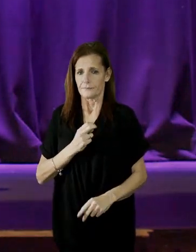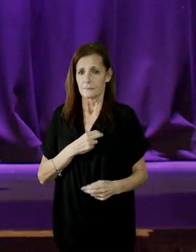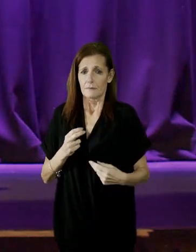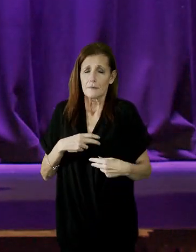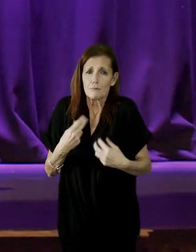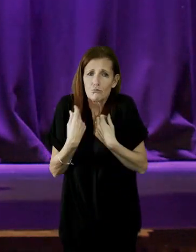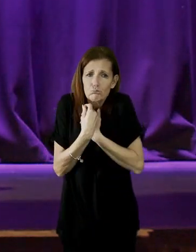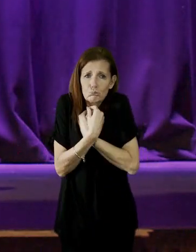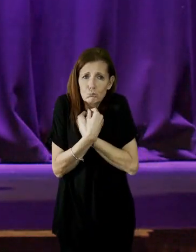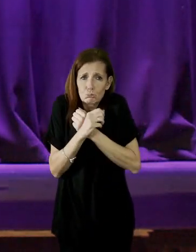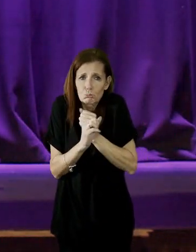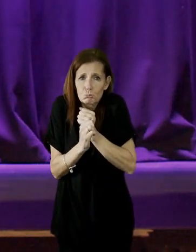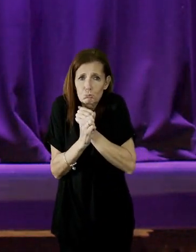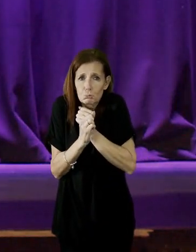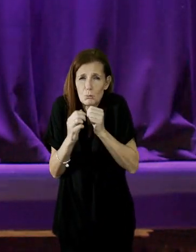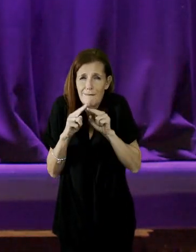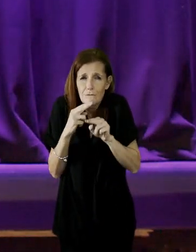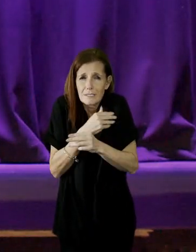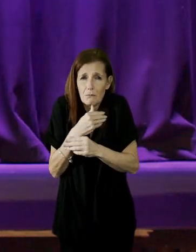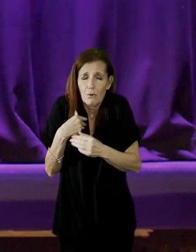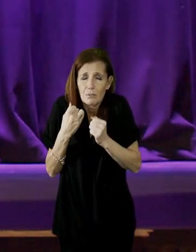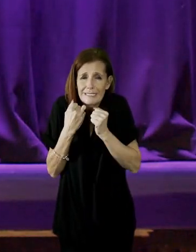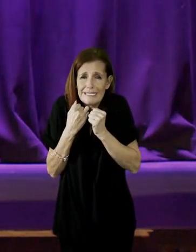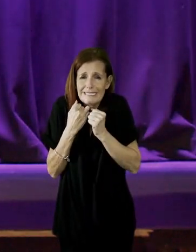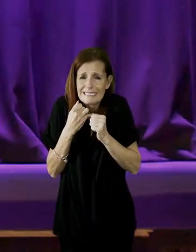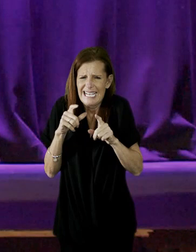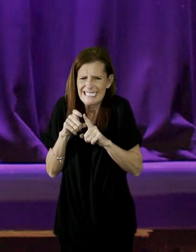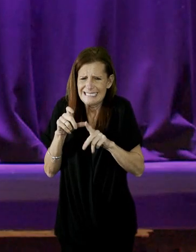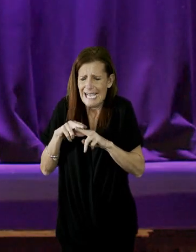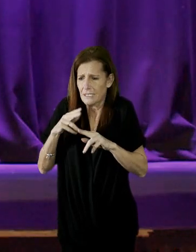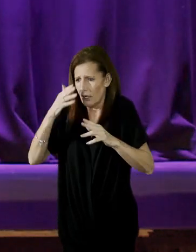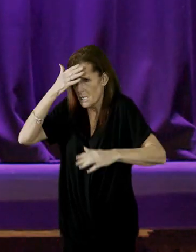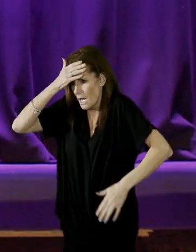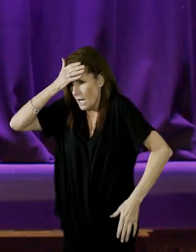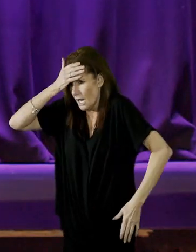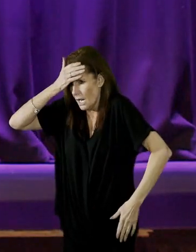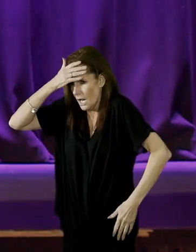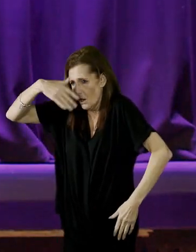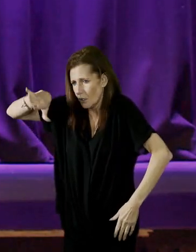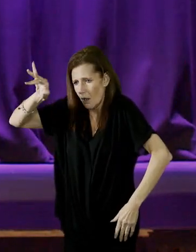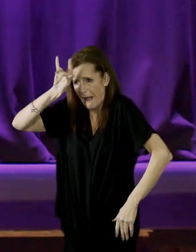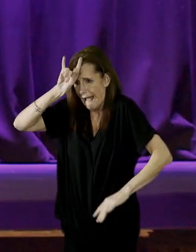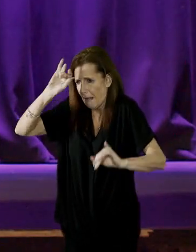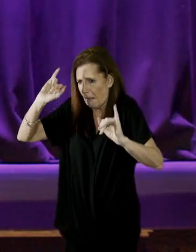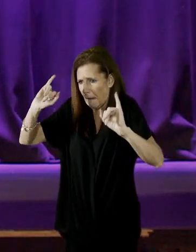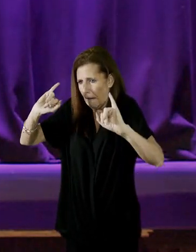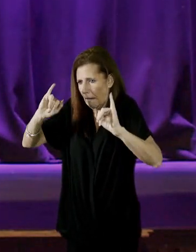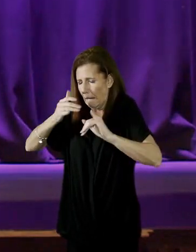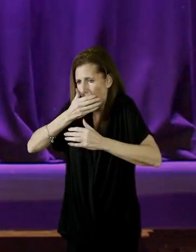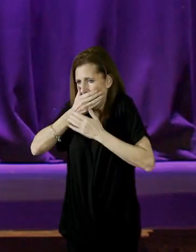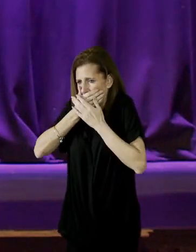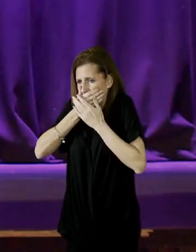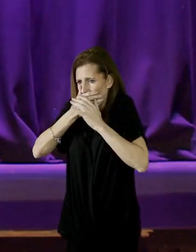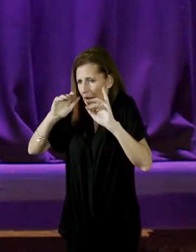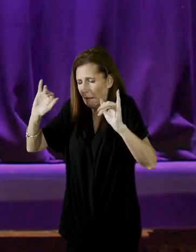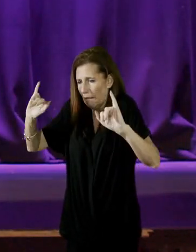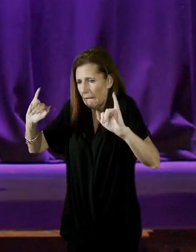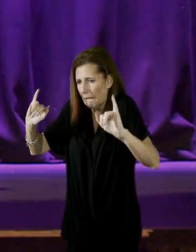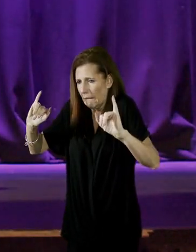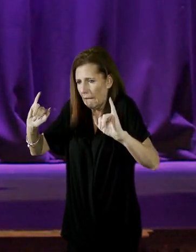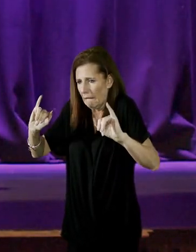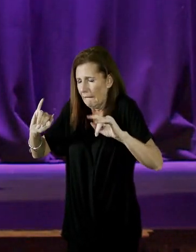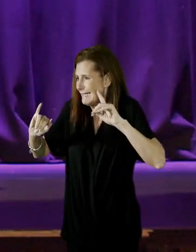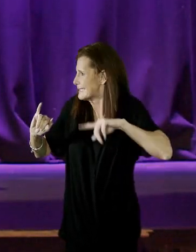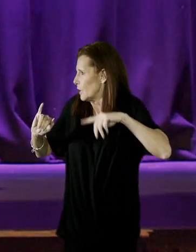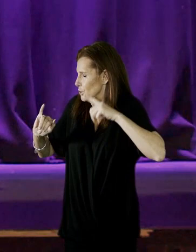All I can remember about that morning is my dad going, "Oh my God, we're going to hell. We've got to be ambiguous. whatever we do, pay no attention. We go down.